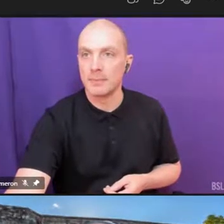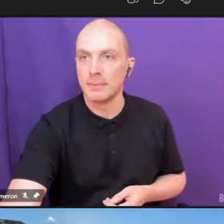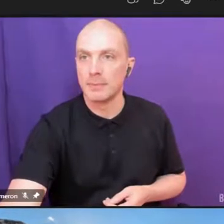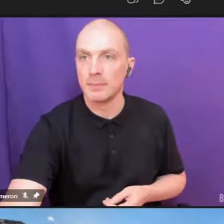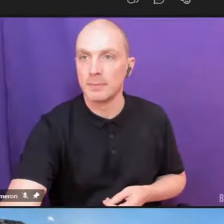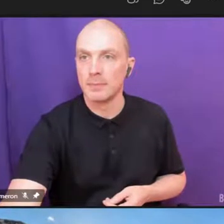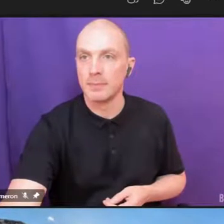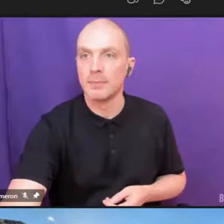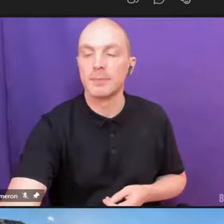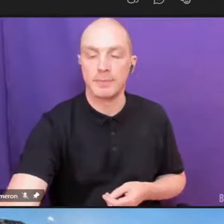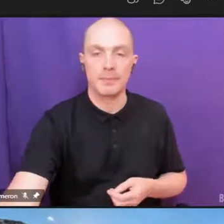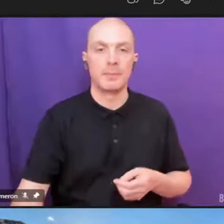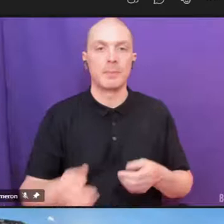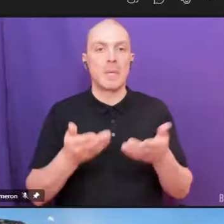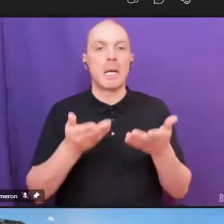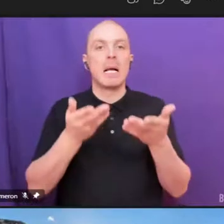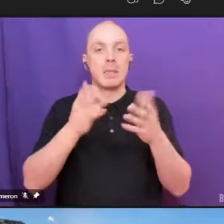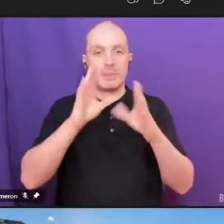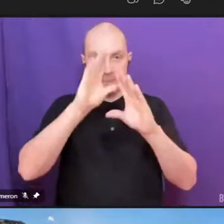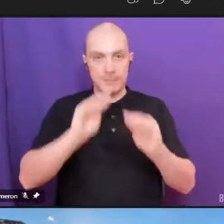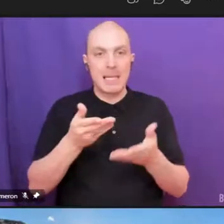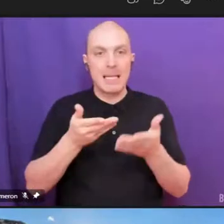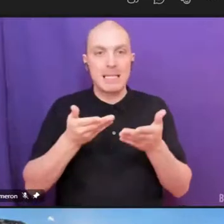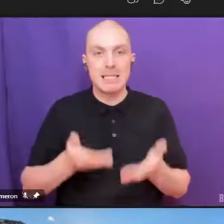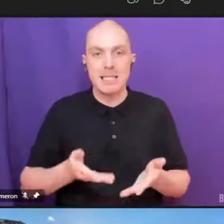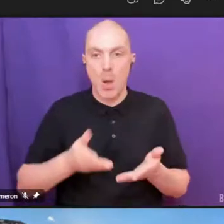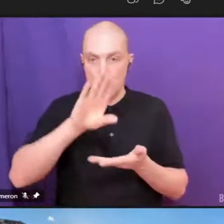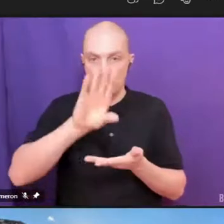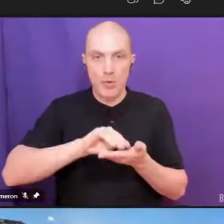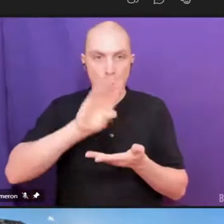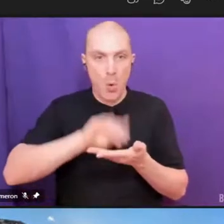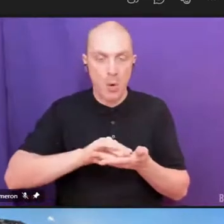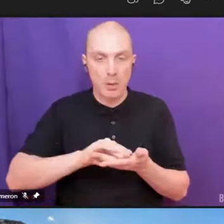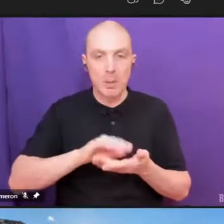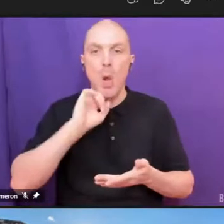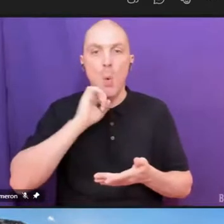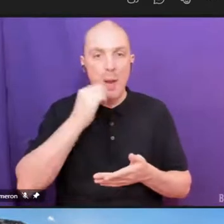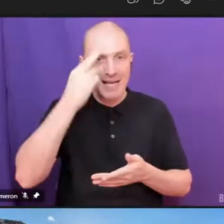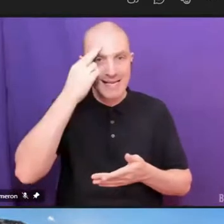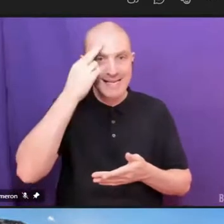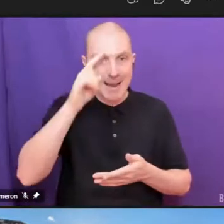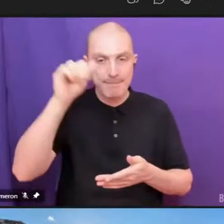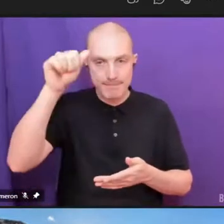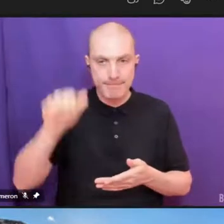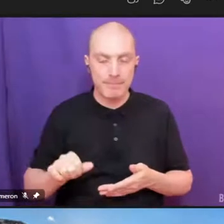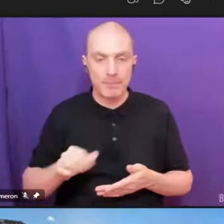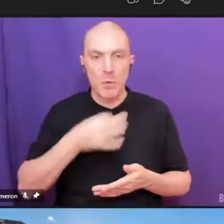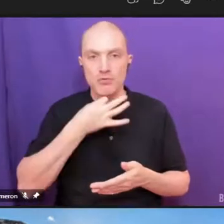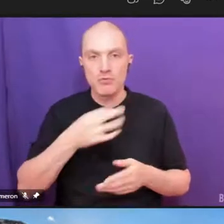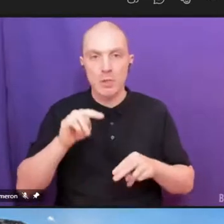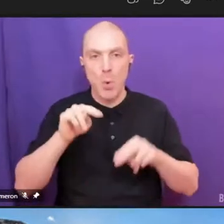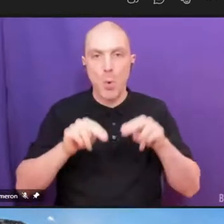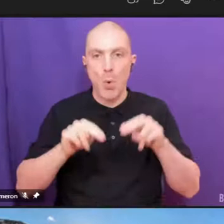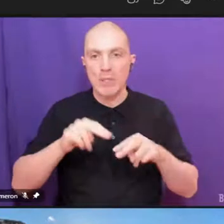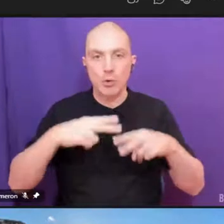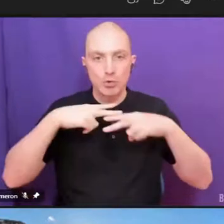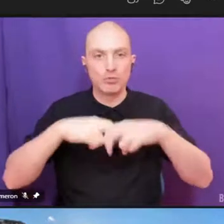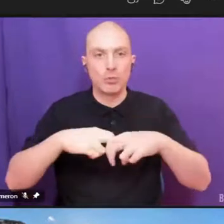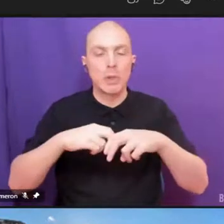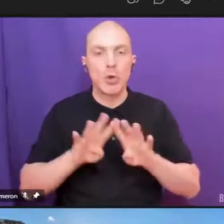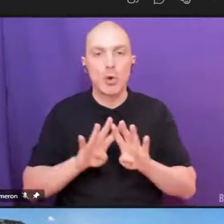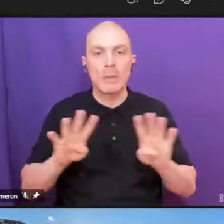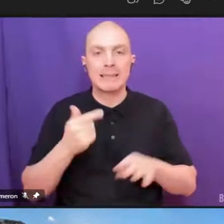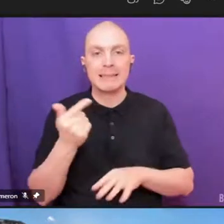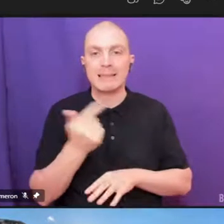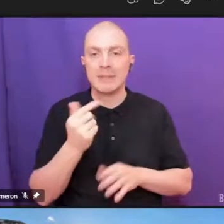Okay, that's the meeting now recording. So I will now take the sedarent of the Risk and Audit Scrutiny Committee on the 17th of